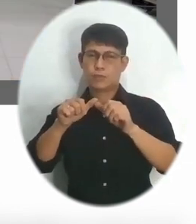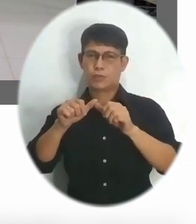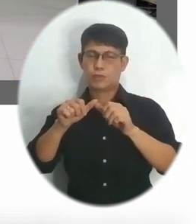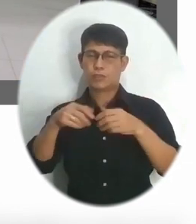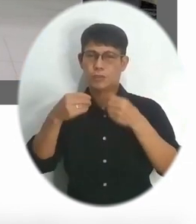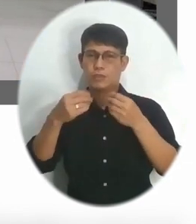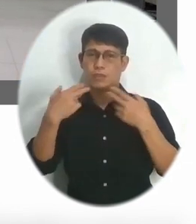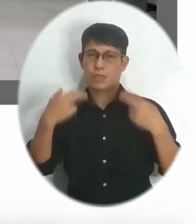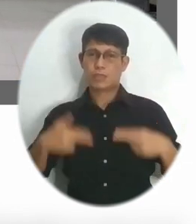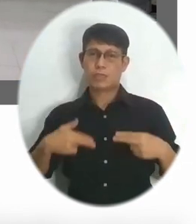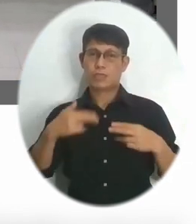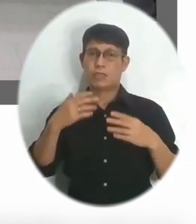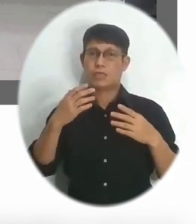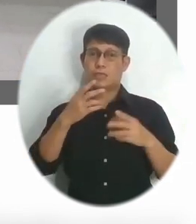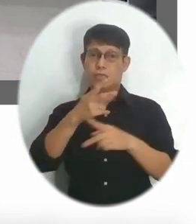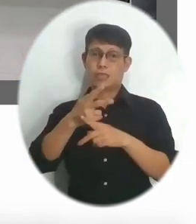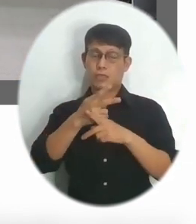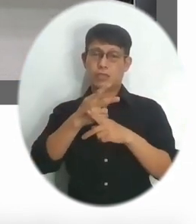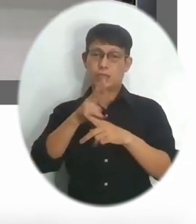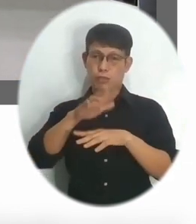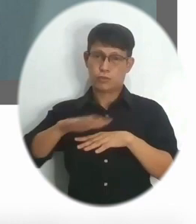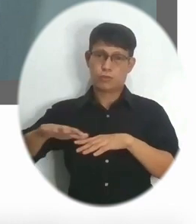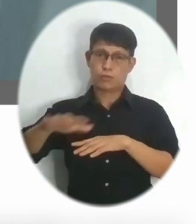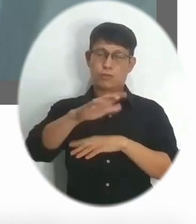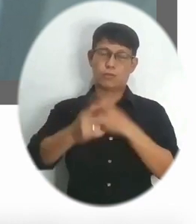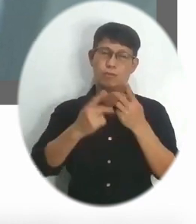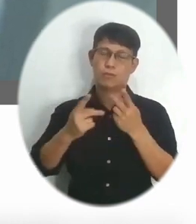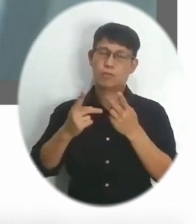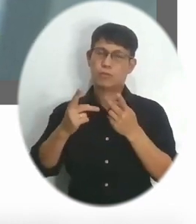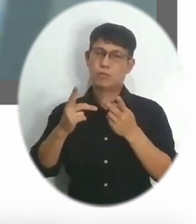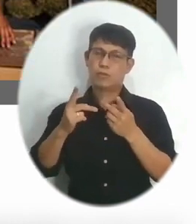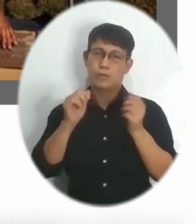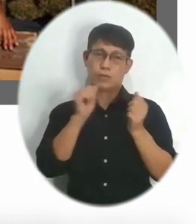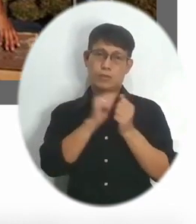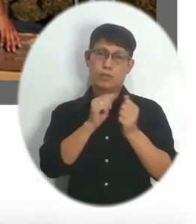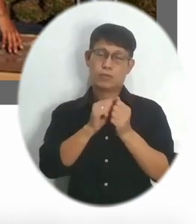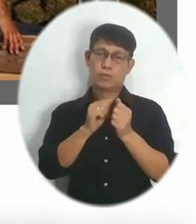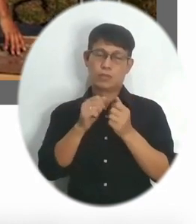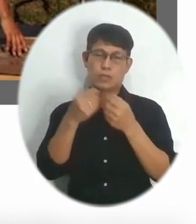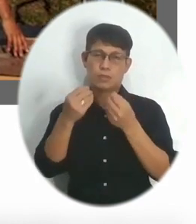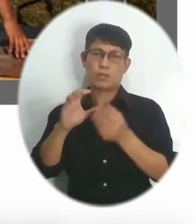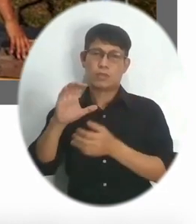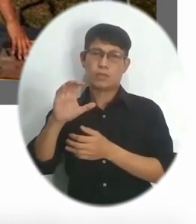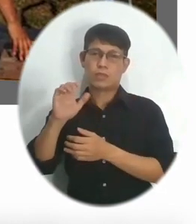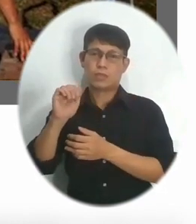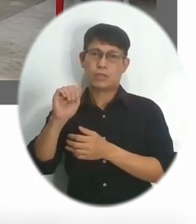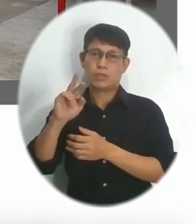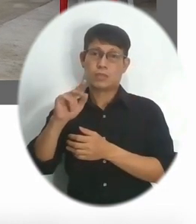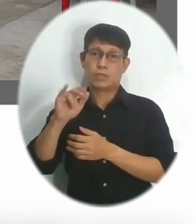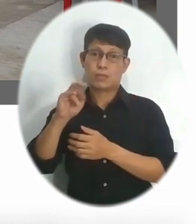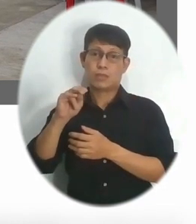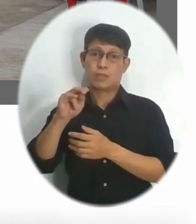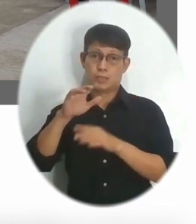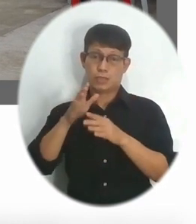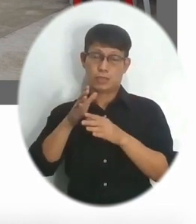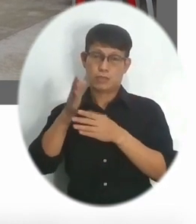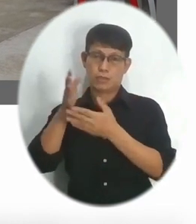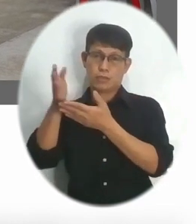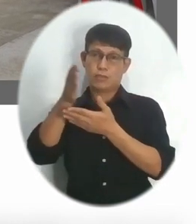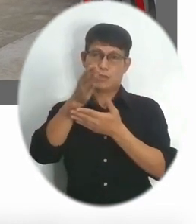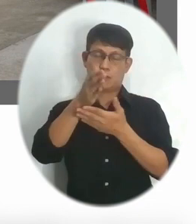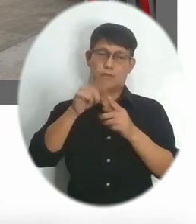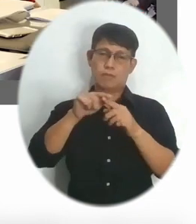and accessible healthcare facilities in grassroots communities, complemented by medical caravans across the